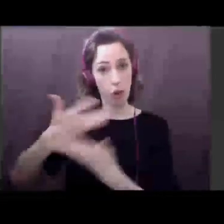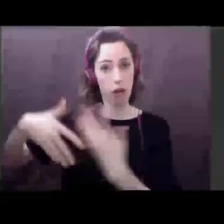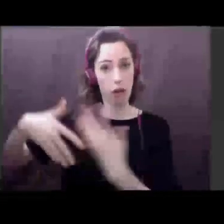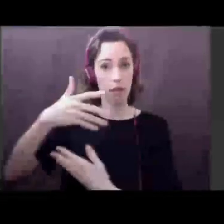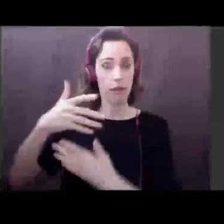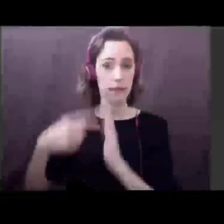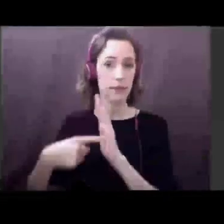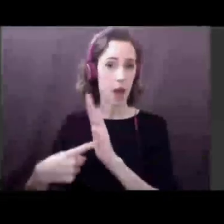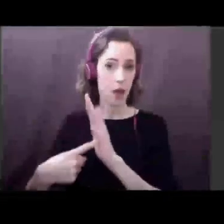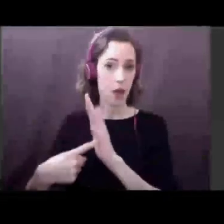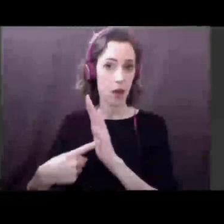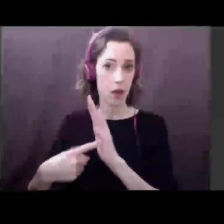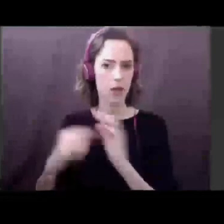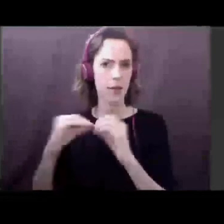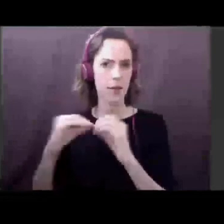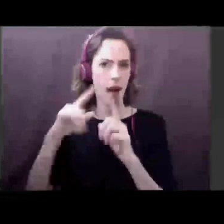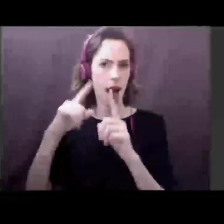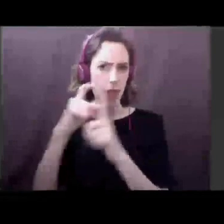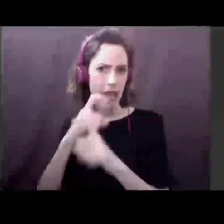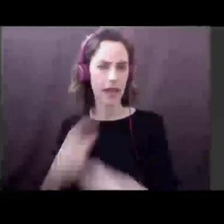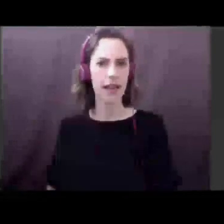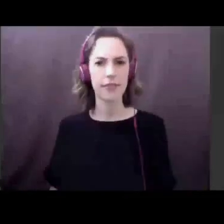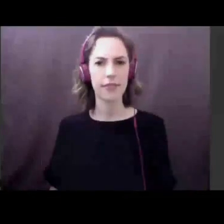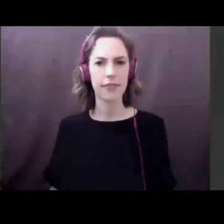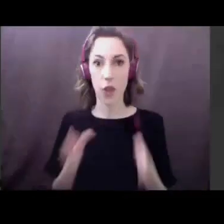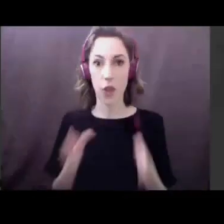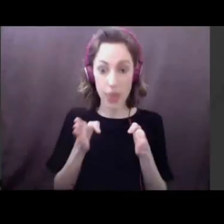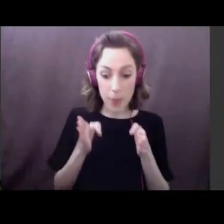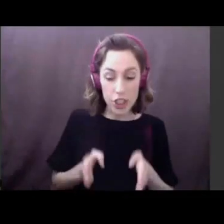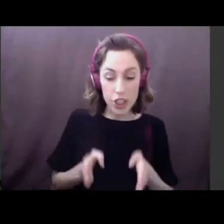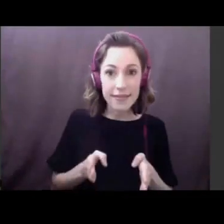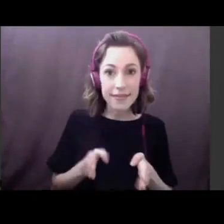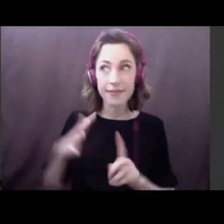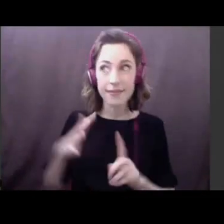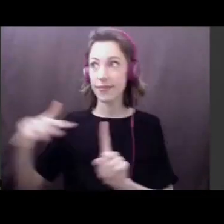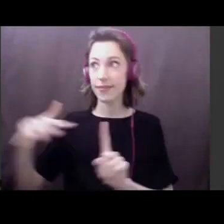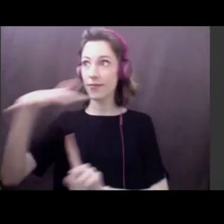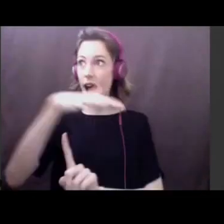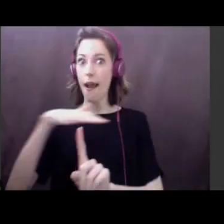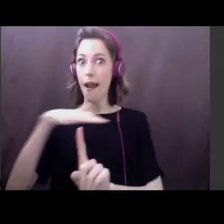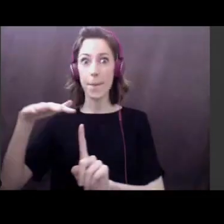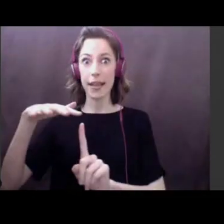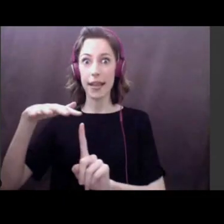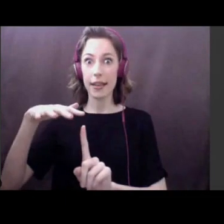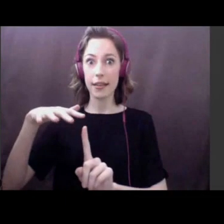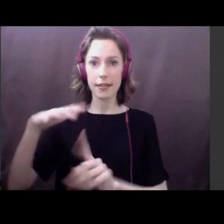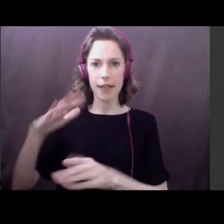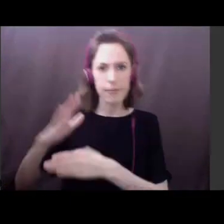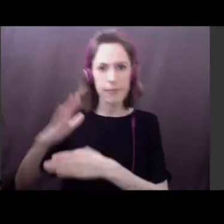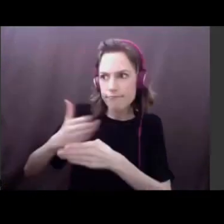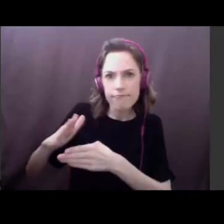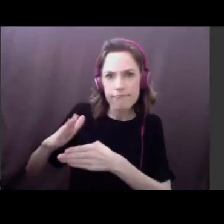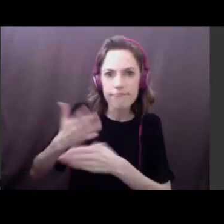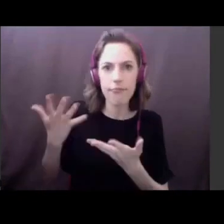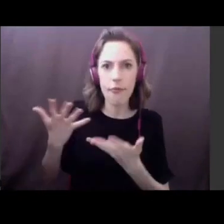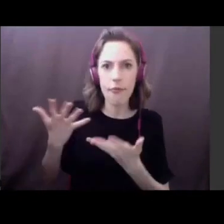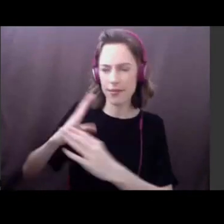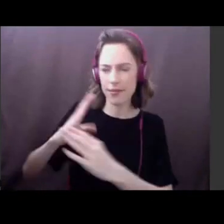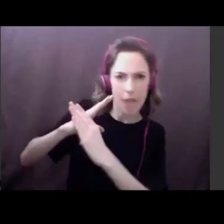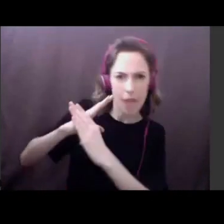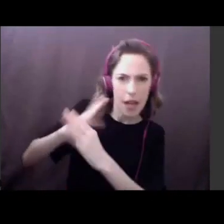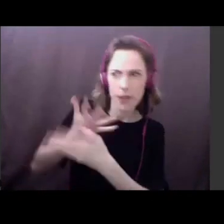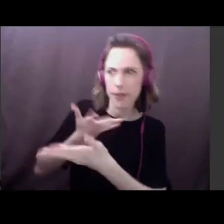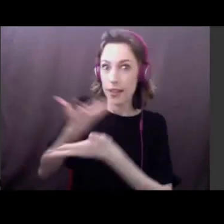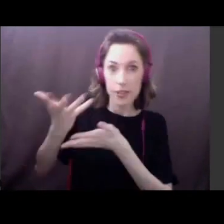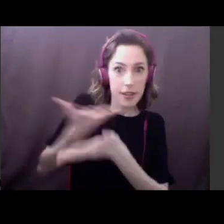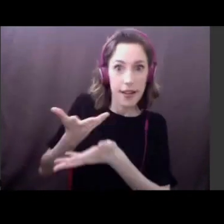So when we need to collect data in a social model context, what we need to do is collect data of the various components of the social